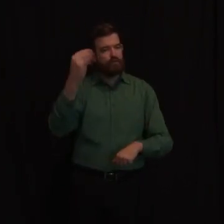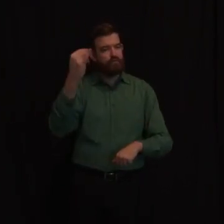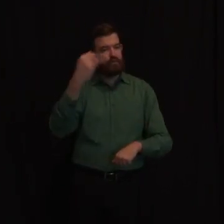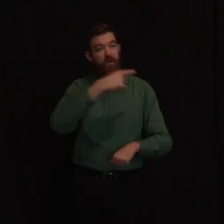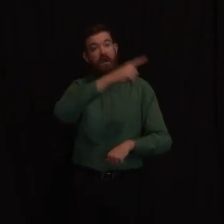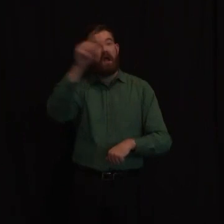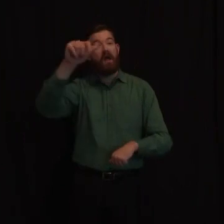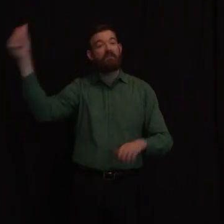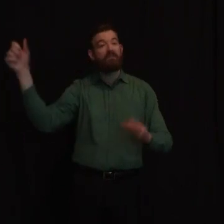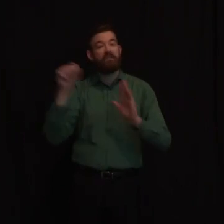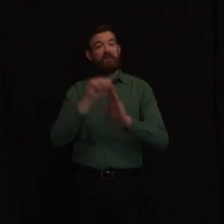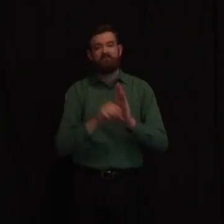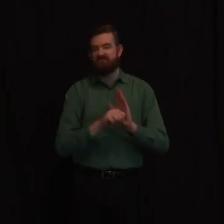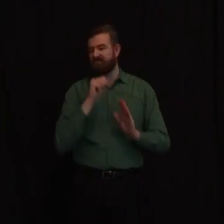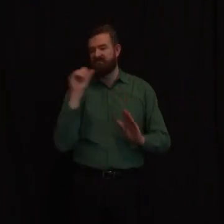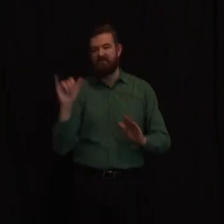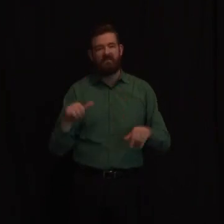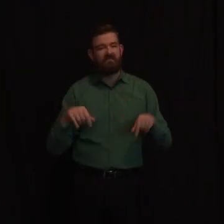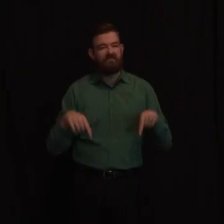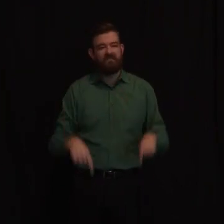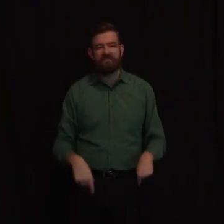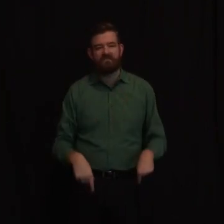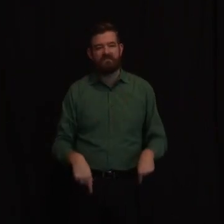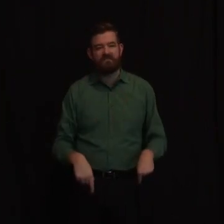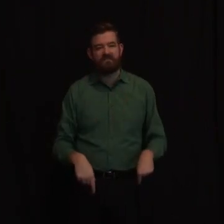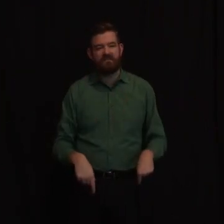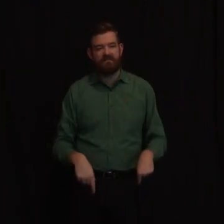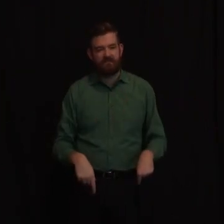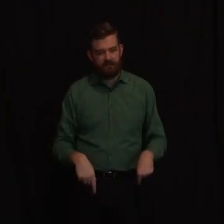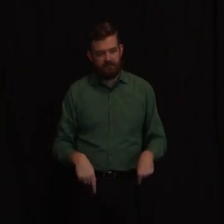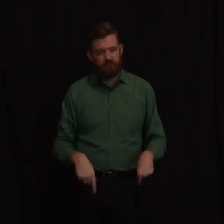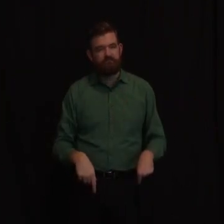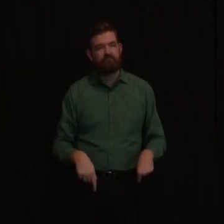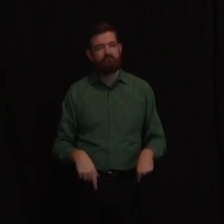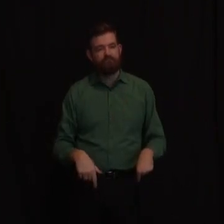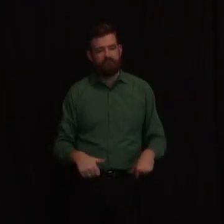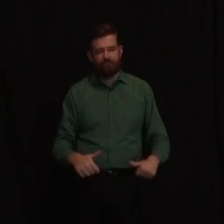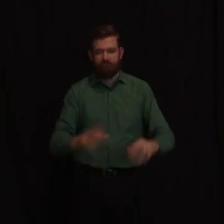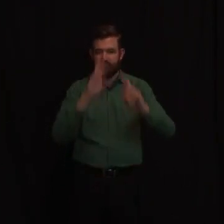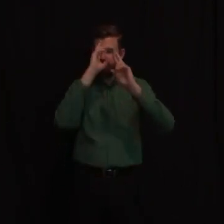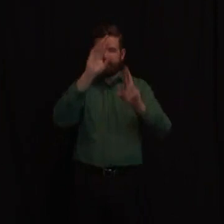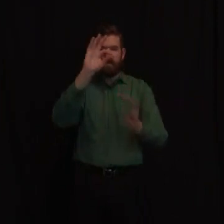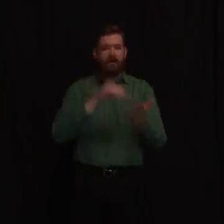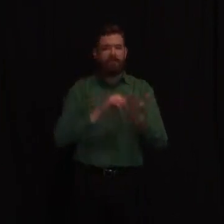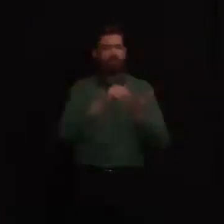what we're doing right now, and that's a tribute to all 9 million out there. God bless you all. Thank you.